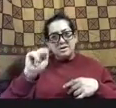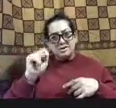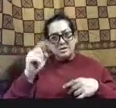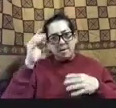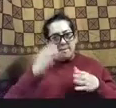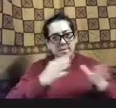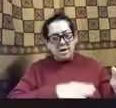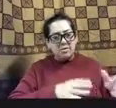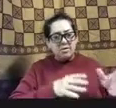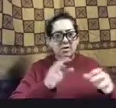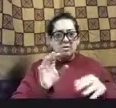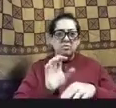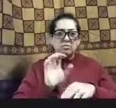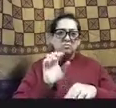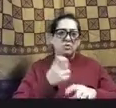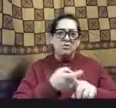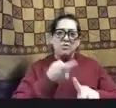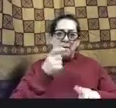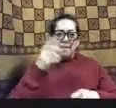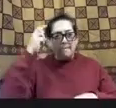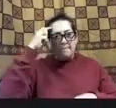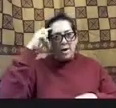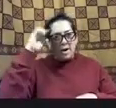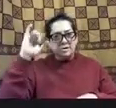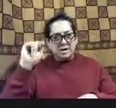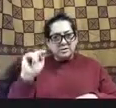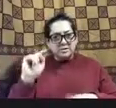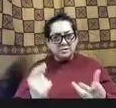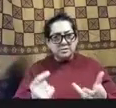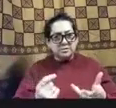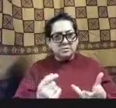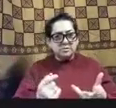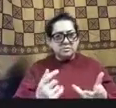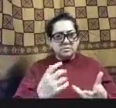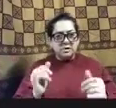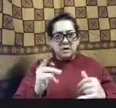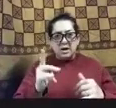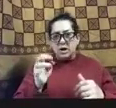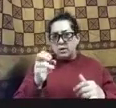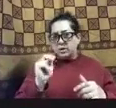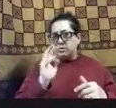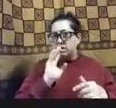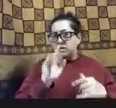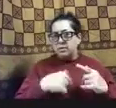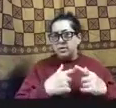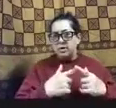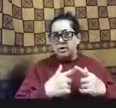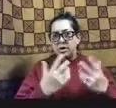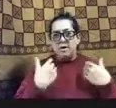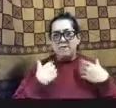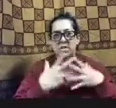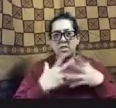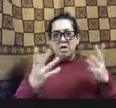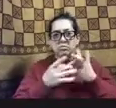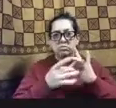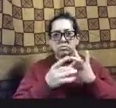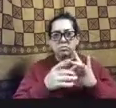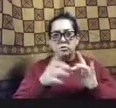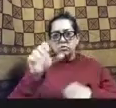of mindset, and mindset, like Karin spoke about, has a lot to do with